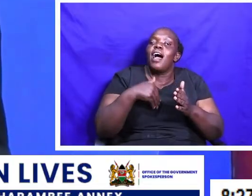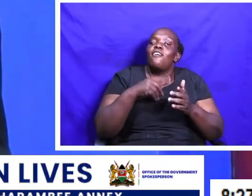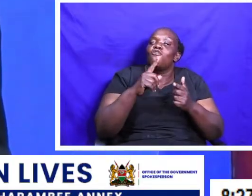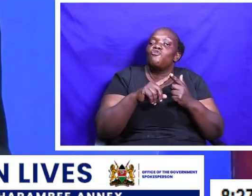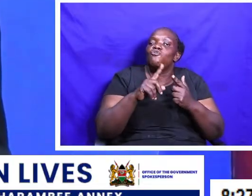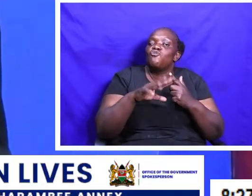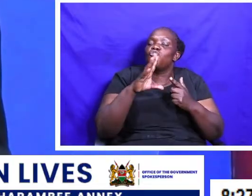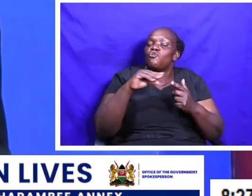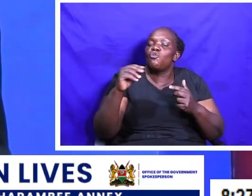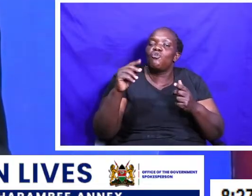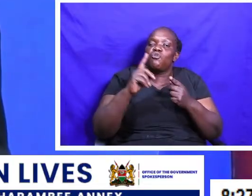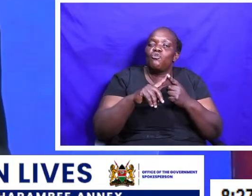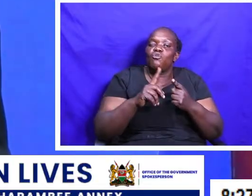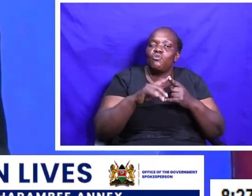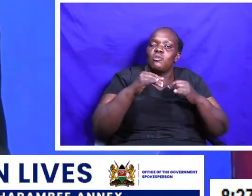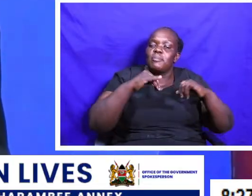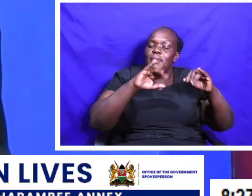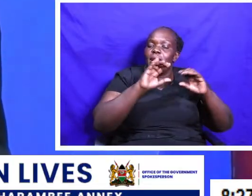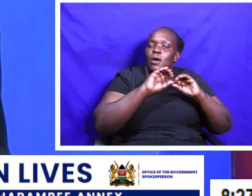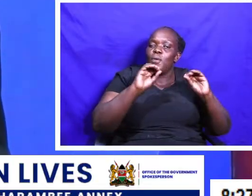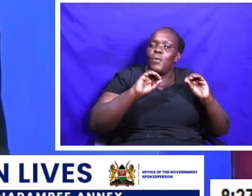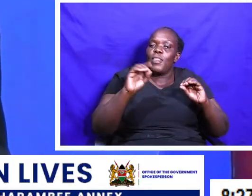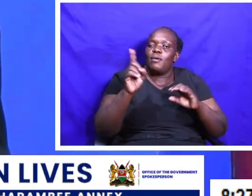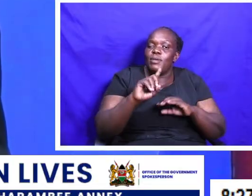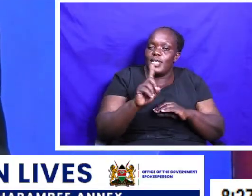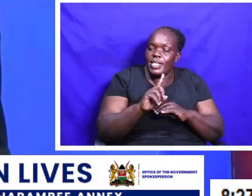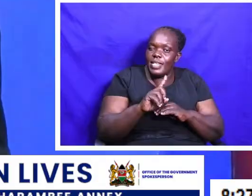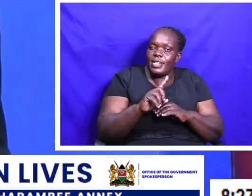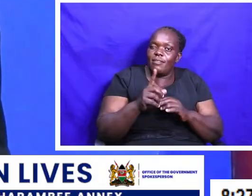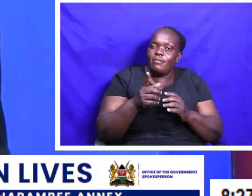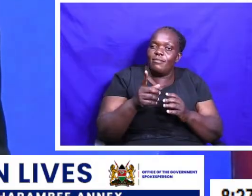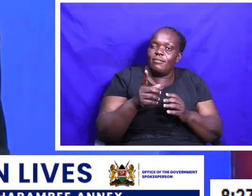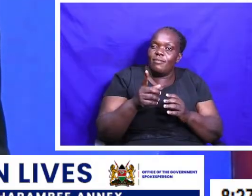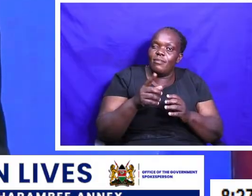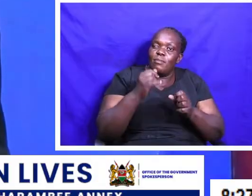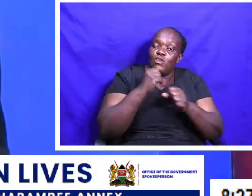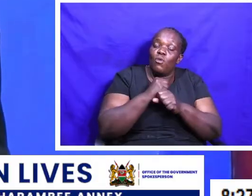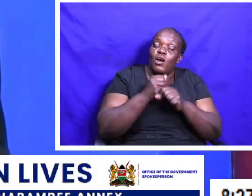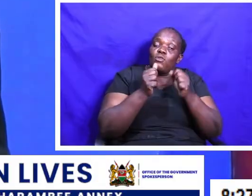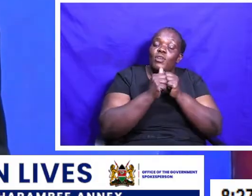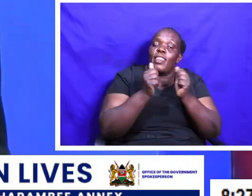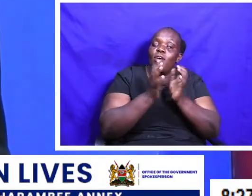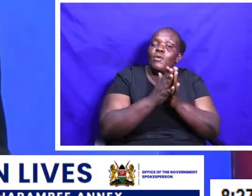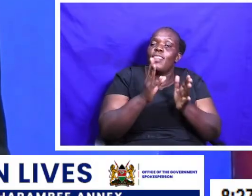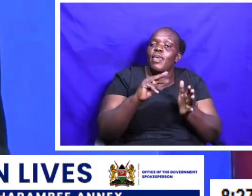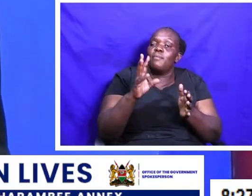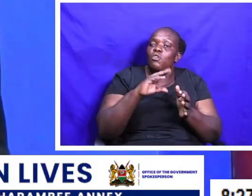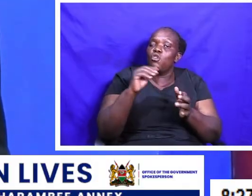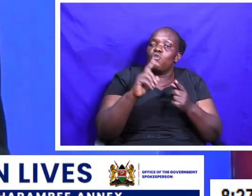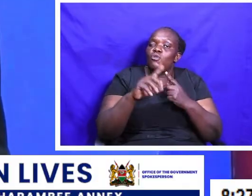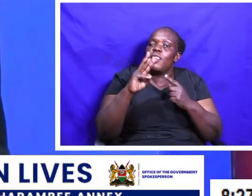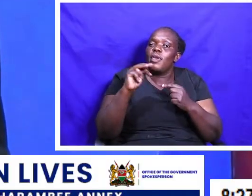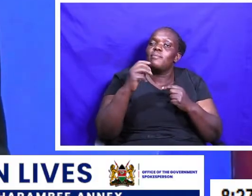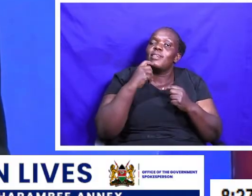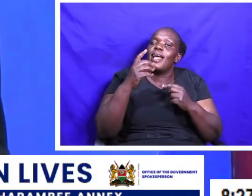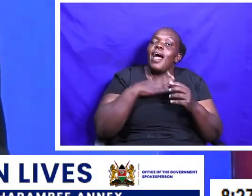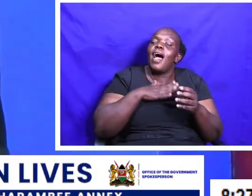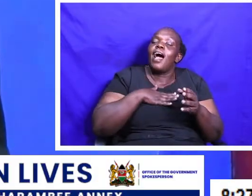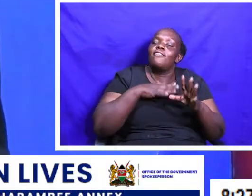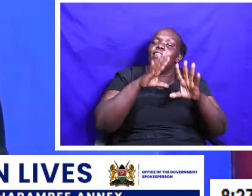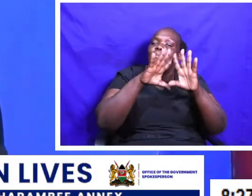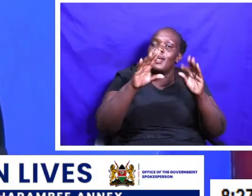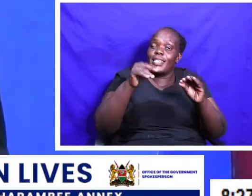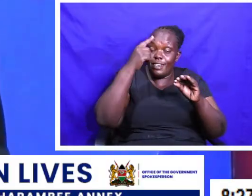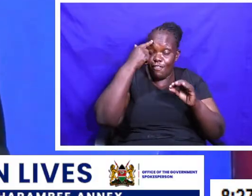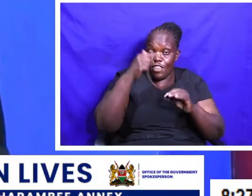to come. I don't go to the implementers, the ministries, who are the implementers, and I work with them. I don't go to them and tell them, do you have a budget